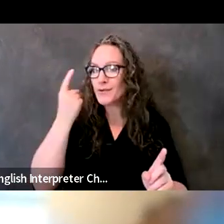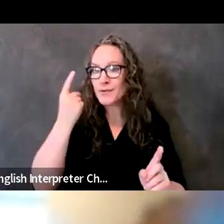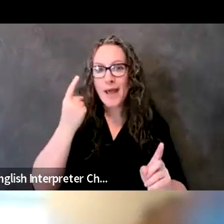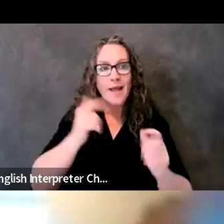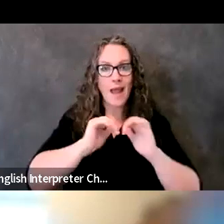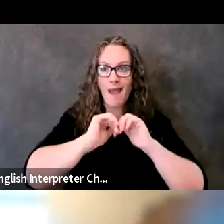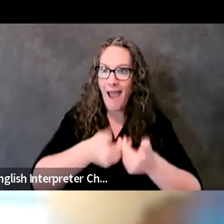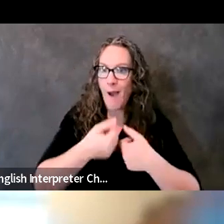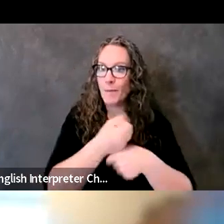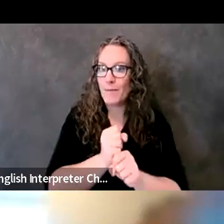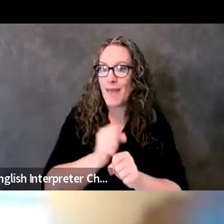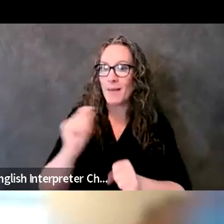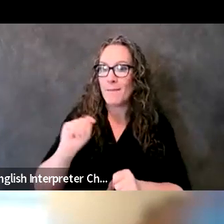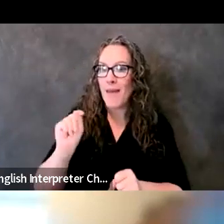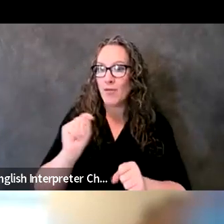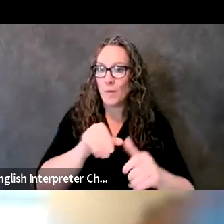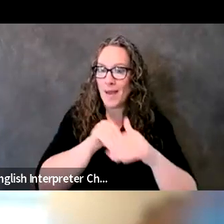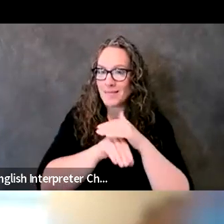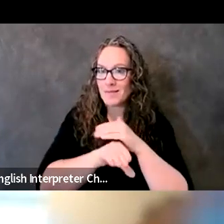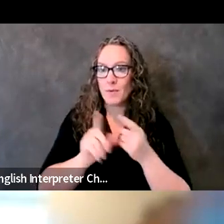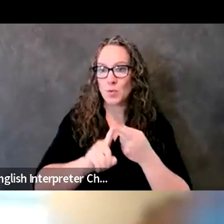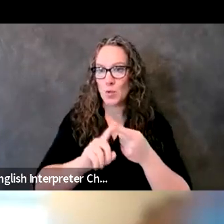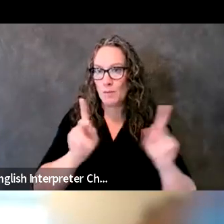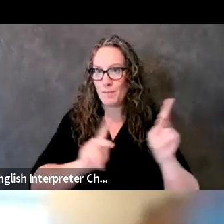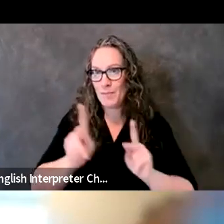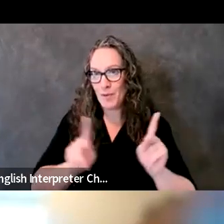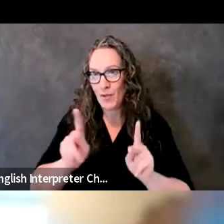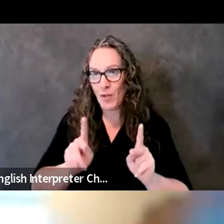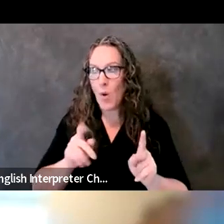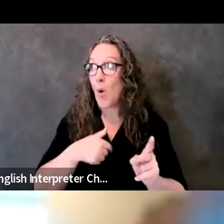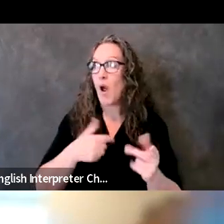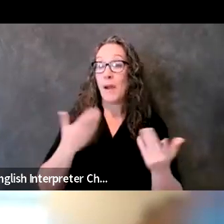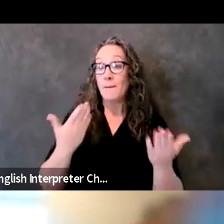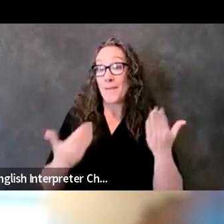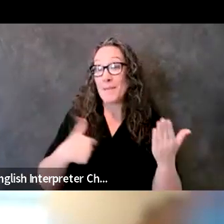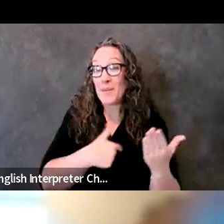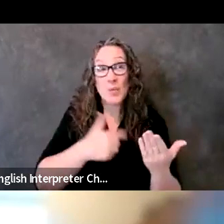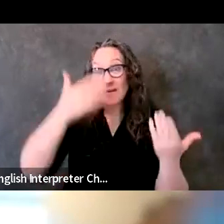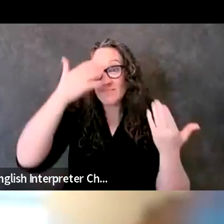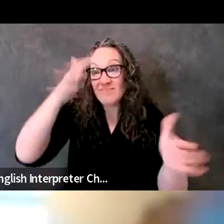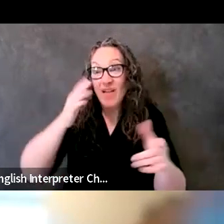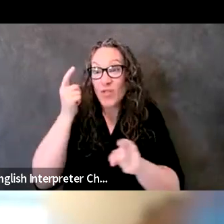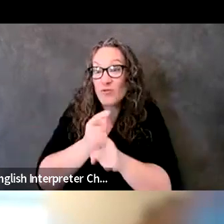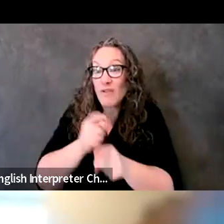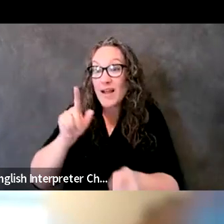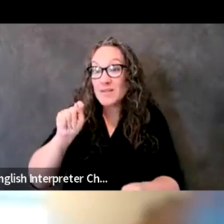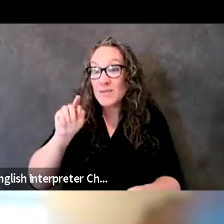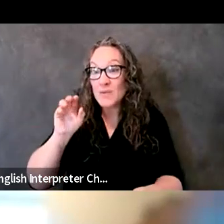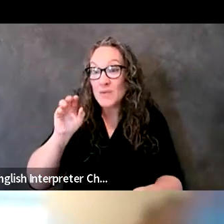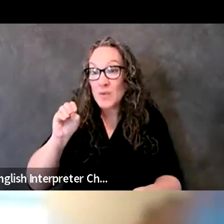bathroom accessible to somebody, or we don't know what the right tools are to bring to the table, and having